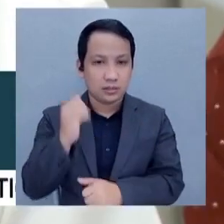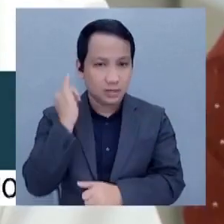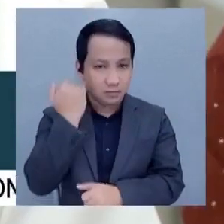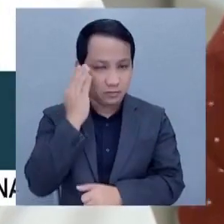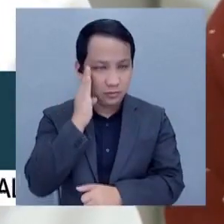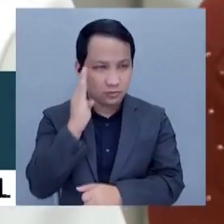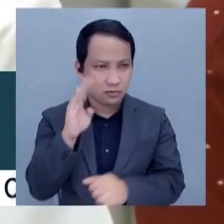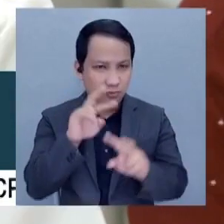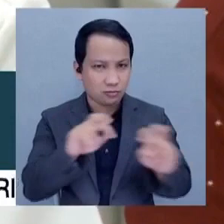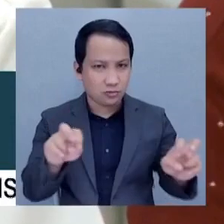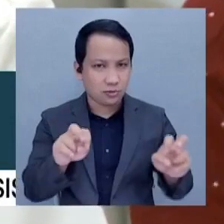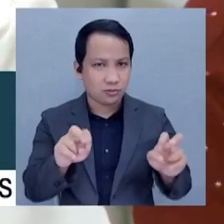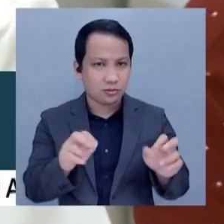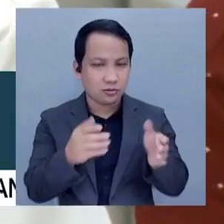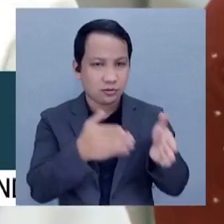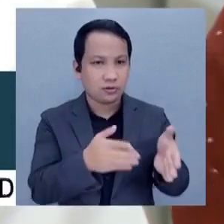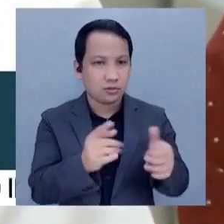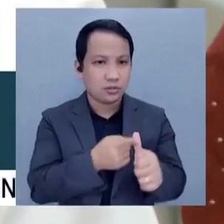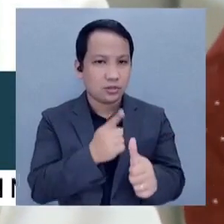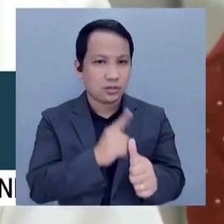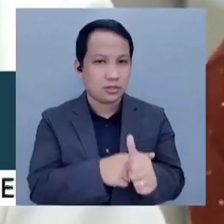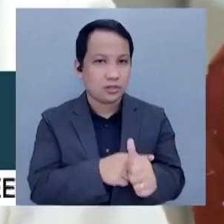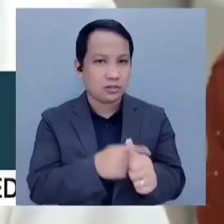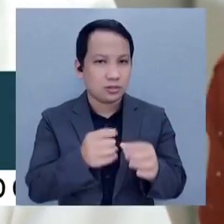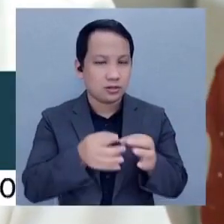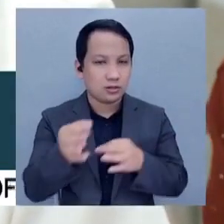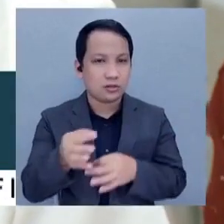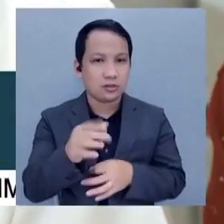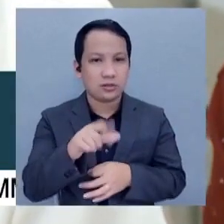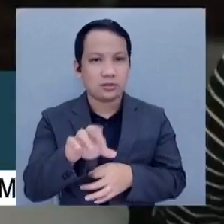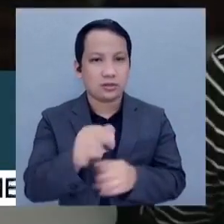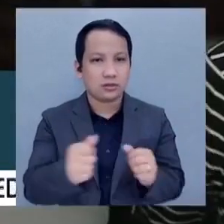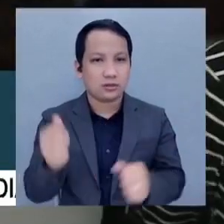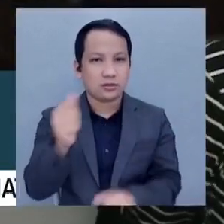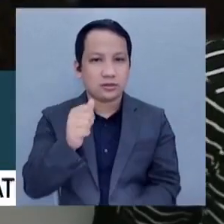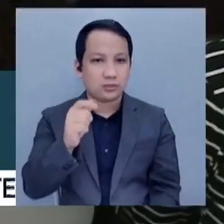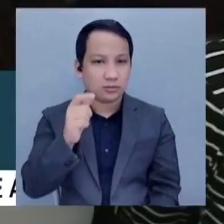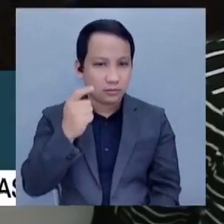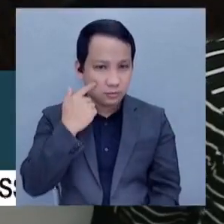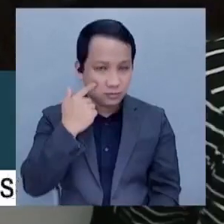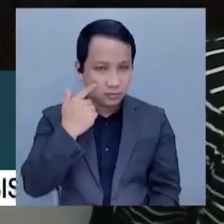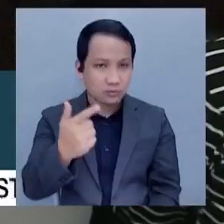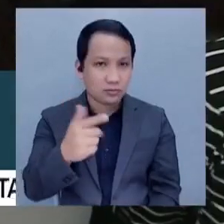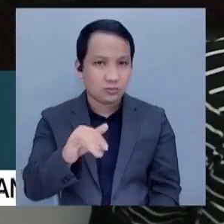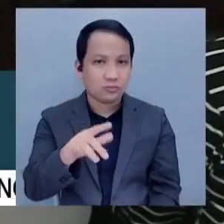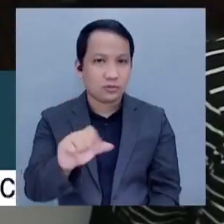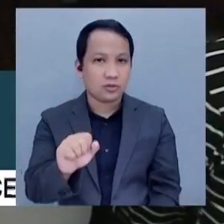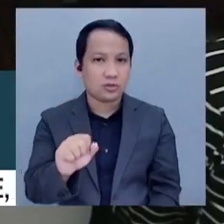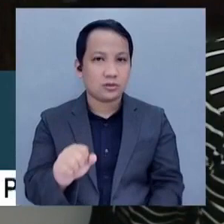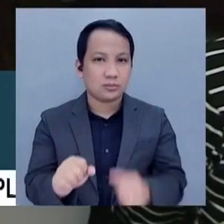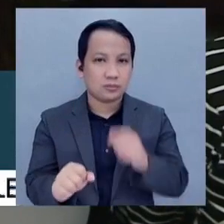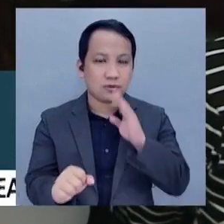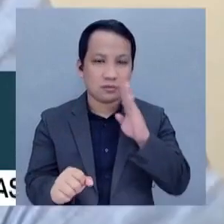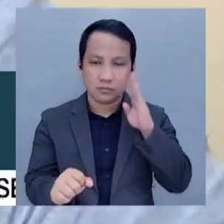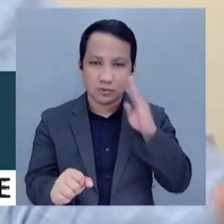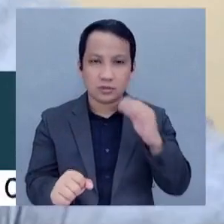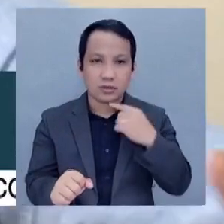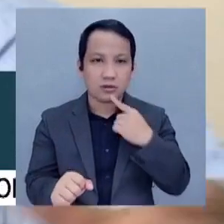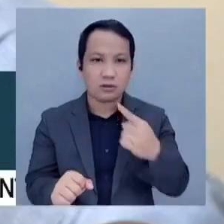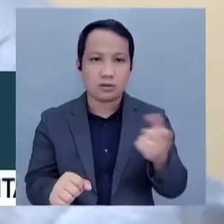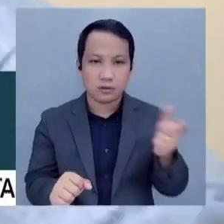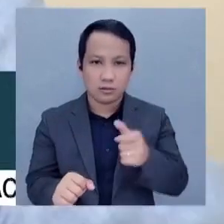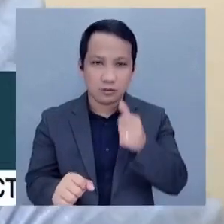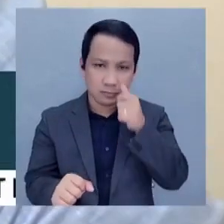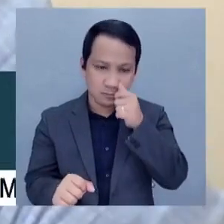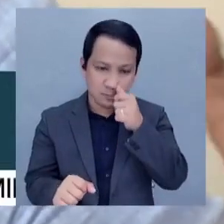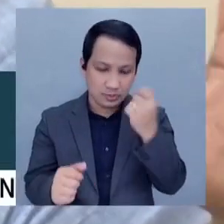side first of the suspended LTFRB Chairman Teofilo Guadis III. Bautista also wants a whistleblower, Guadis's former aide,